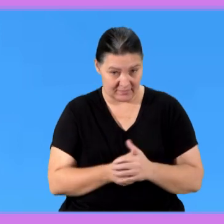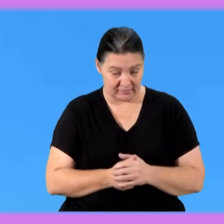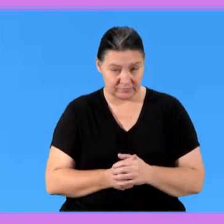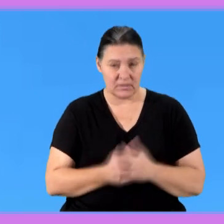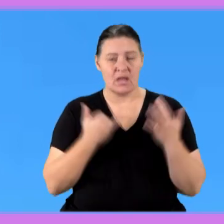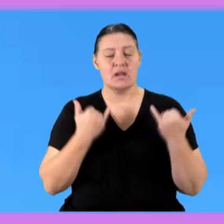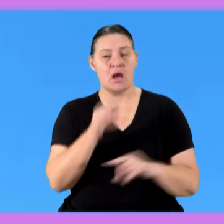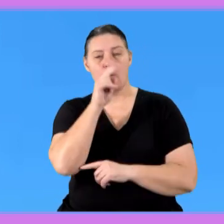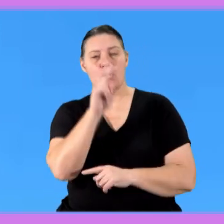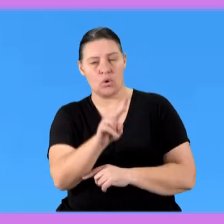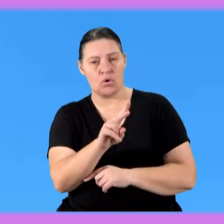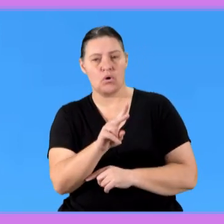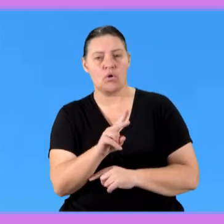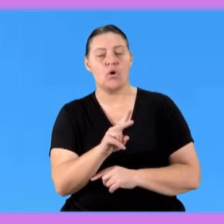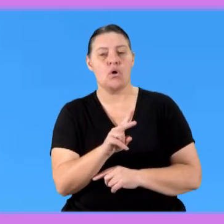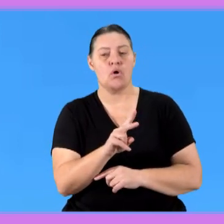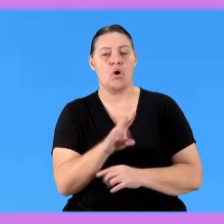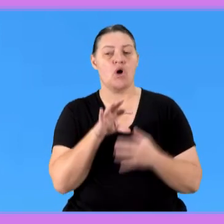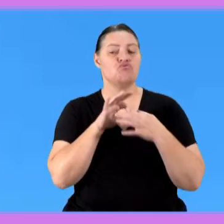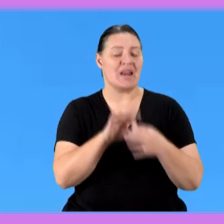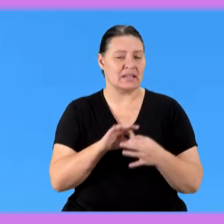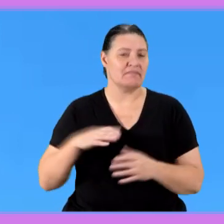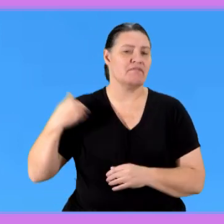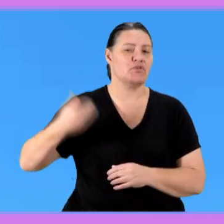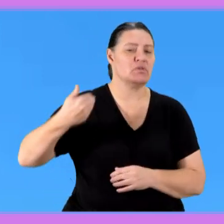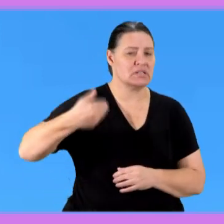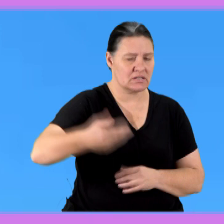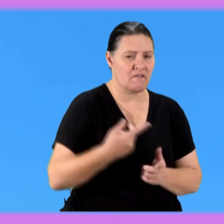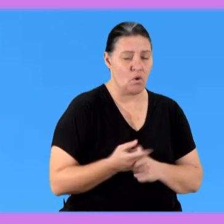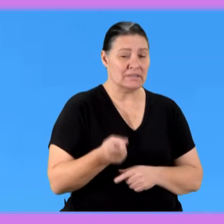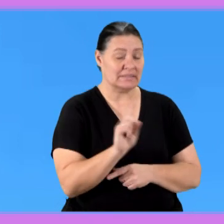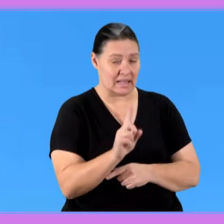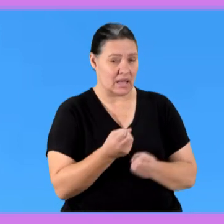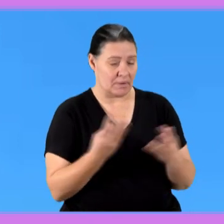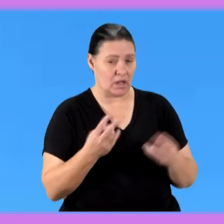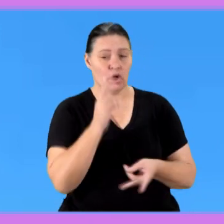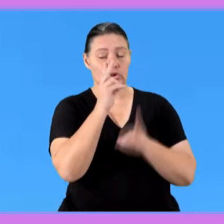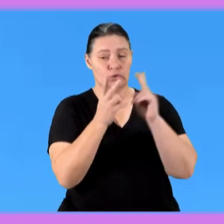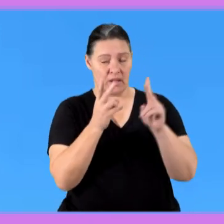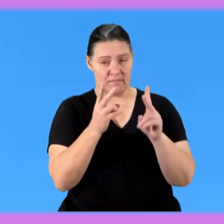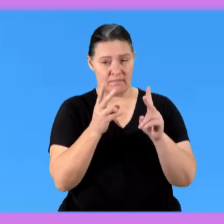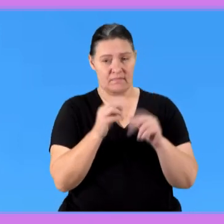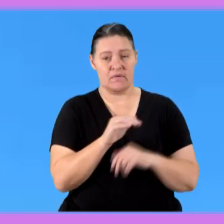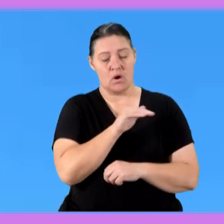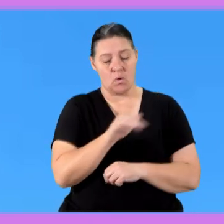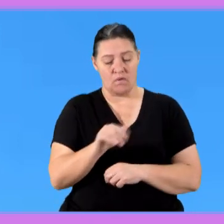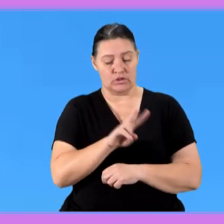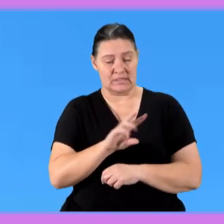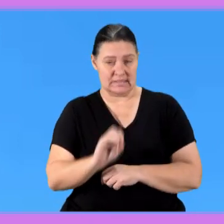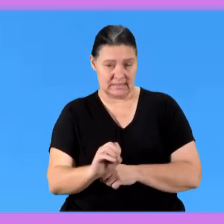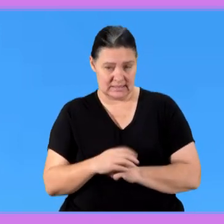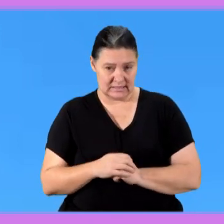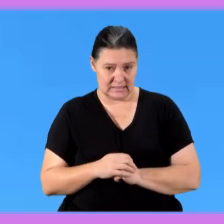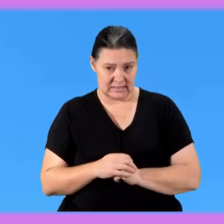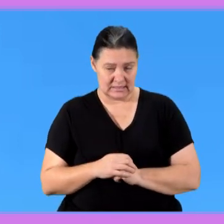you. Now let's look at the relative frequency. So the relative frequency of tails will be 12 over